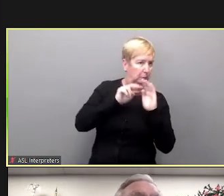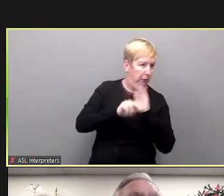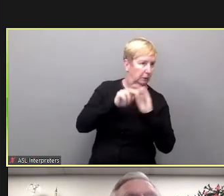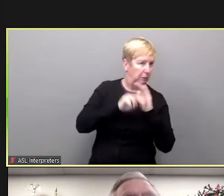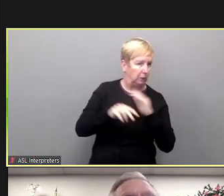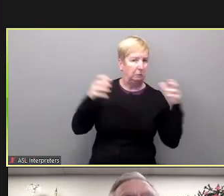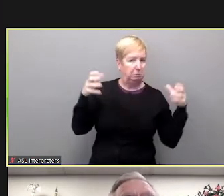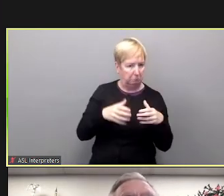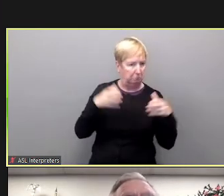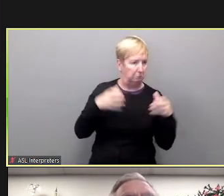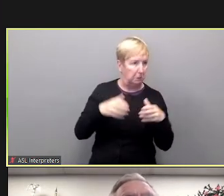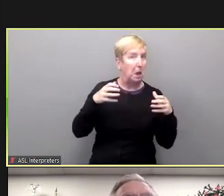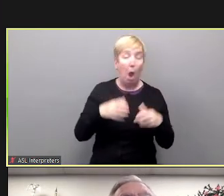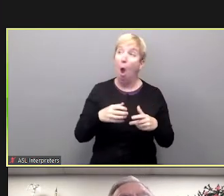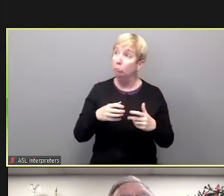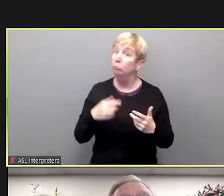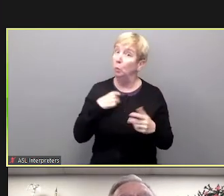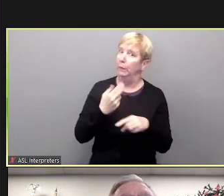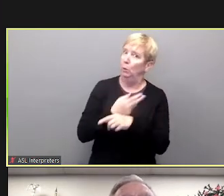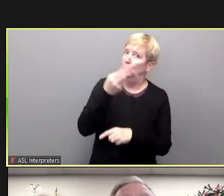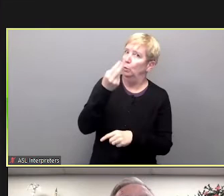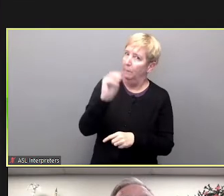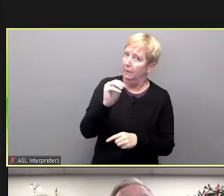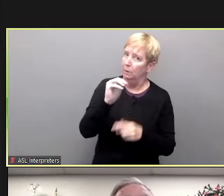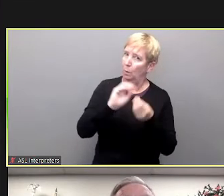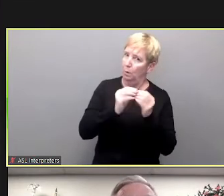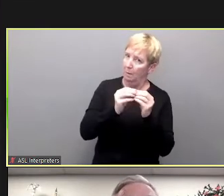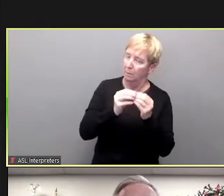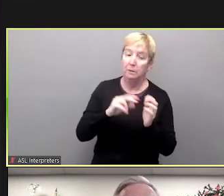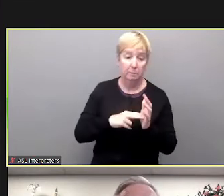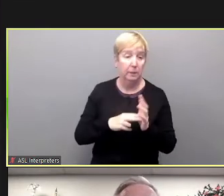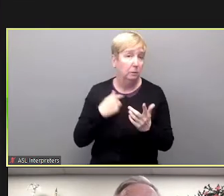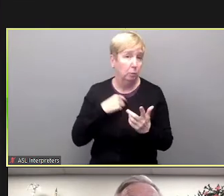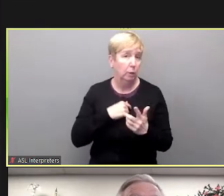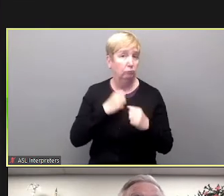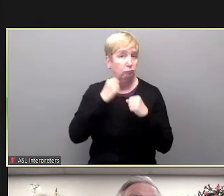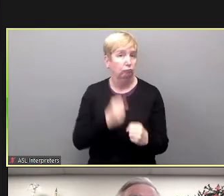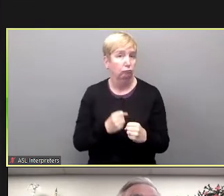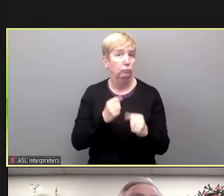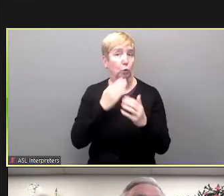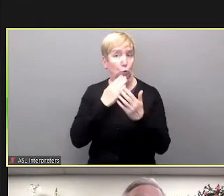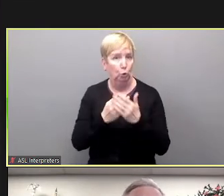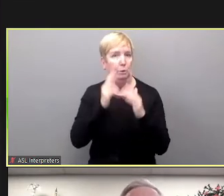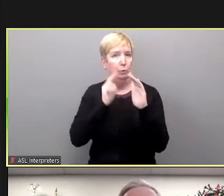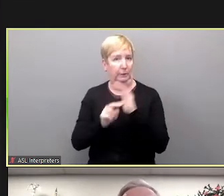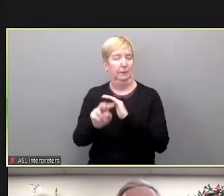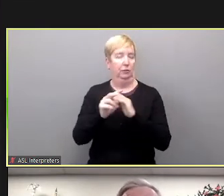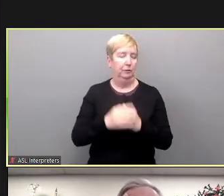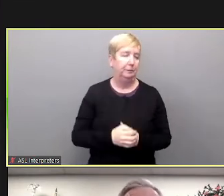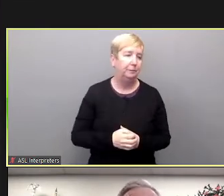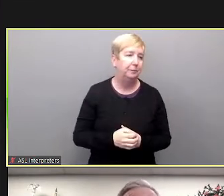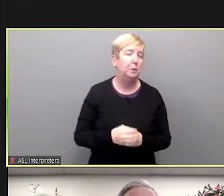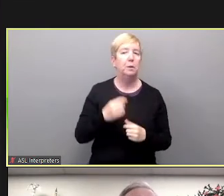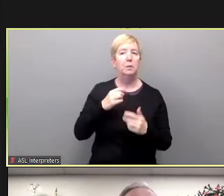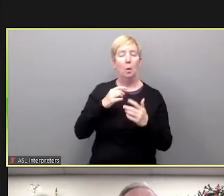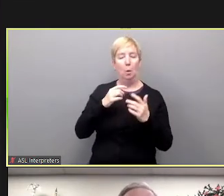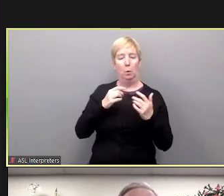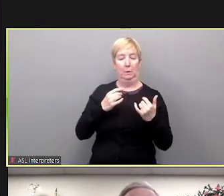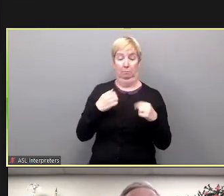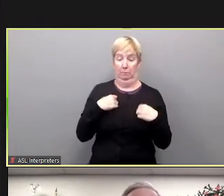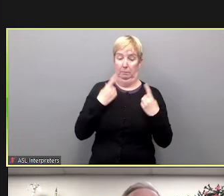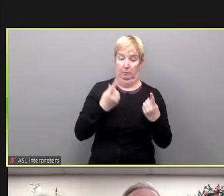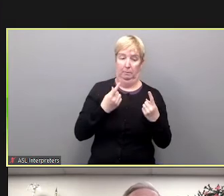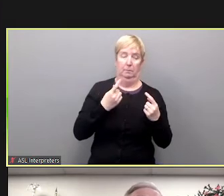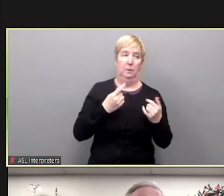So we have some really sophisticated ways of looking at what current performance or current case